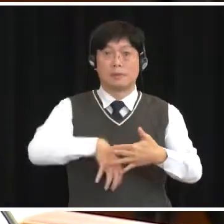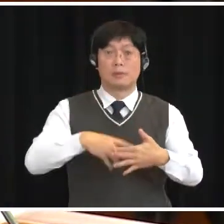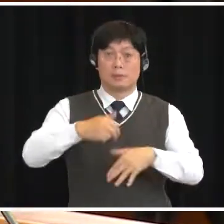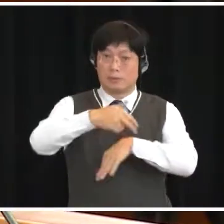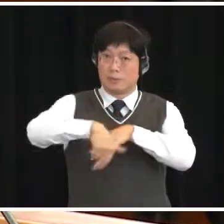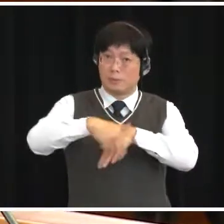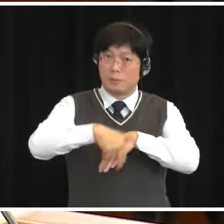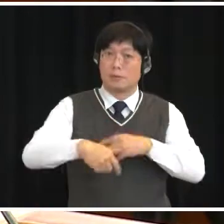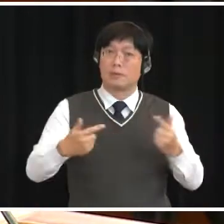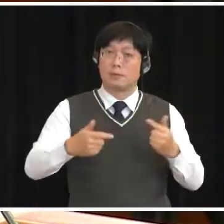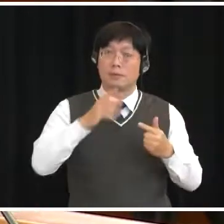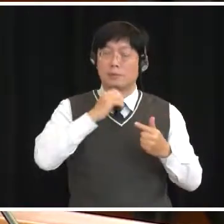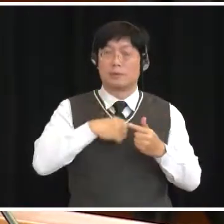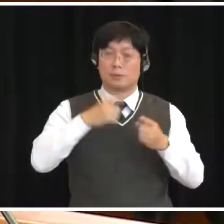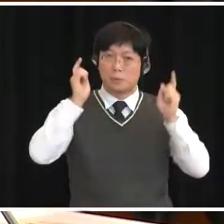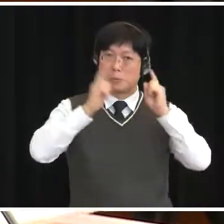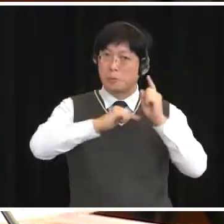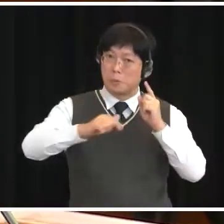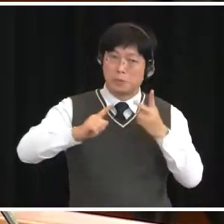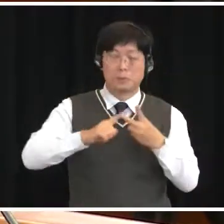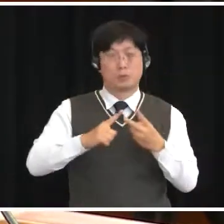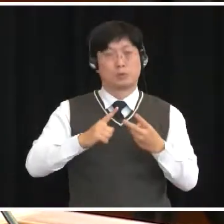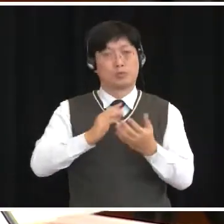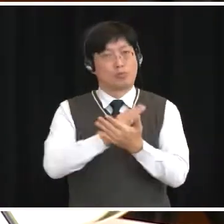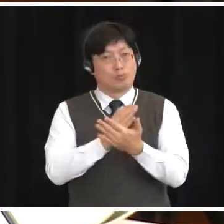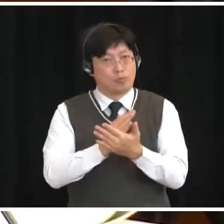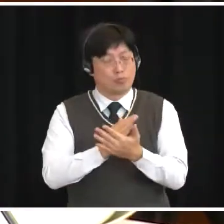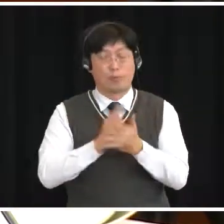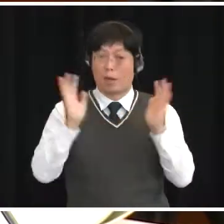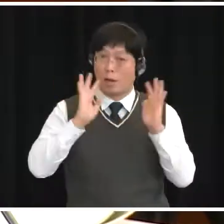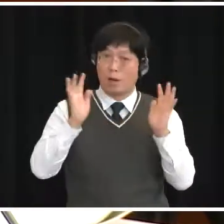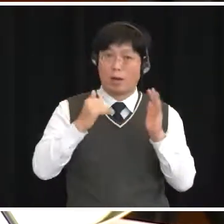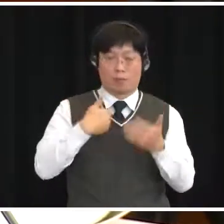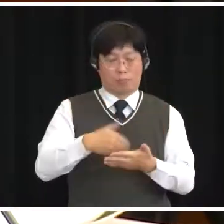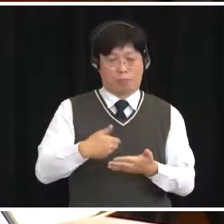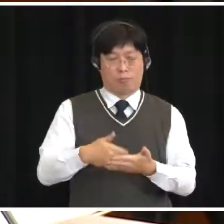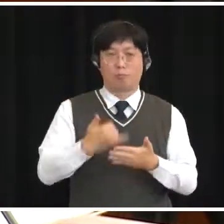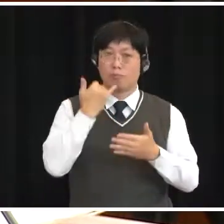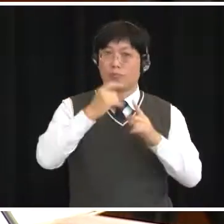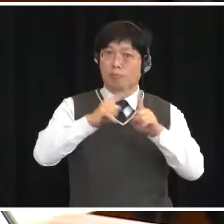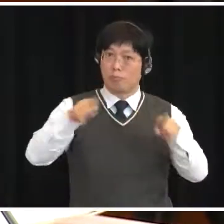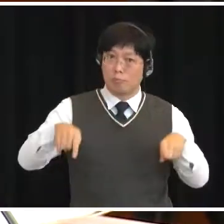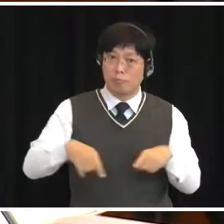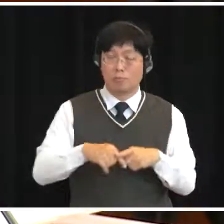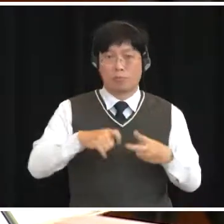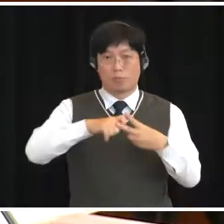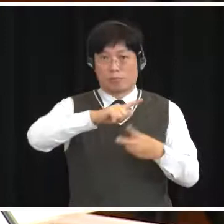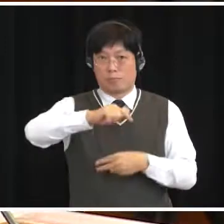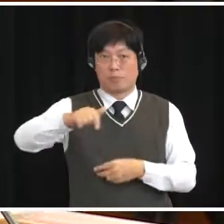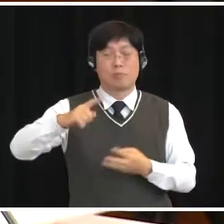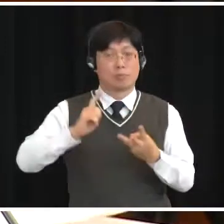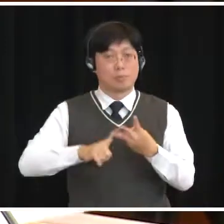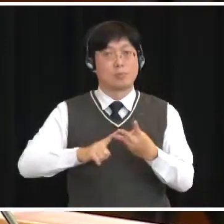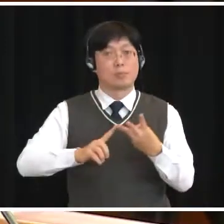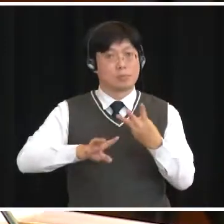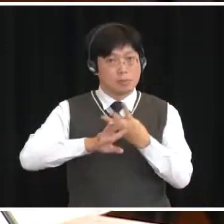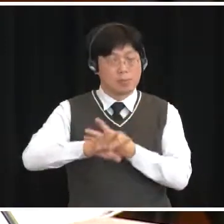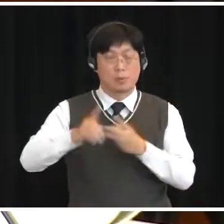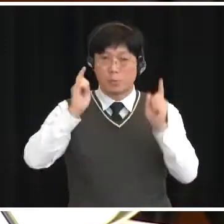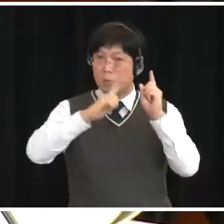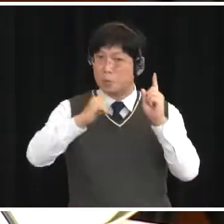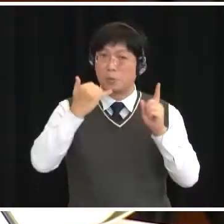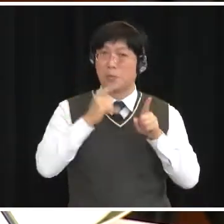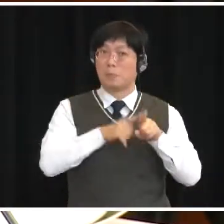more cozy and comfortable. There are puppets, there are illustration books. Children can draw,